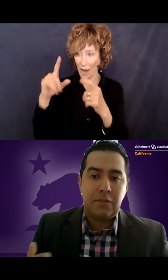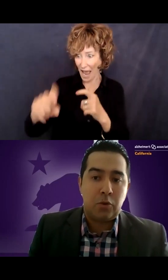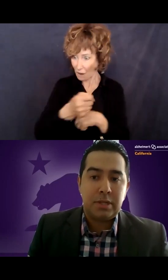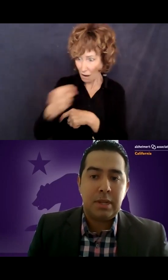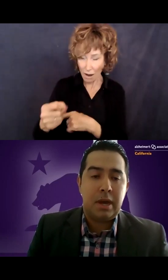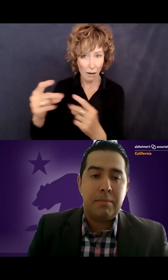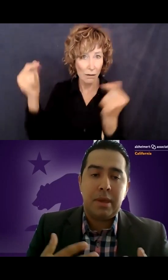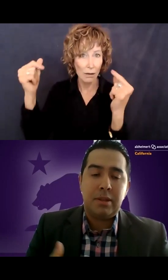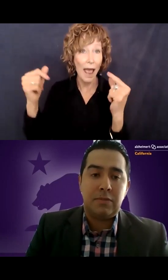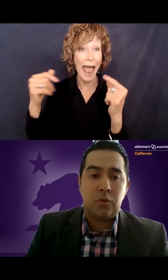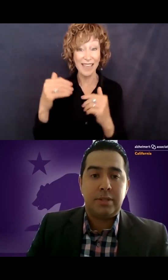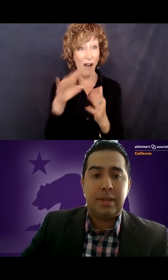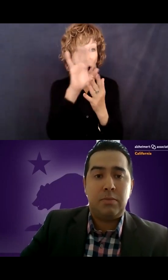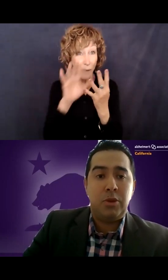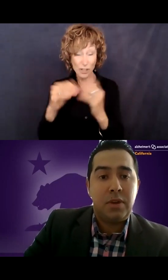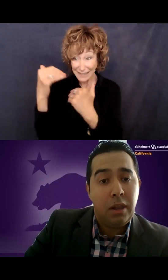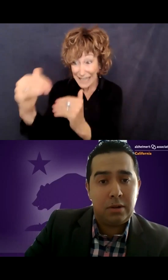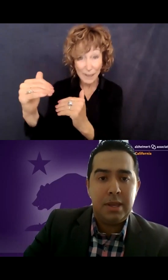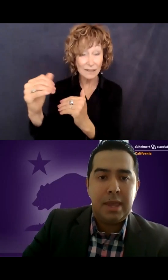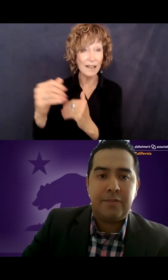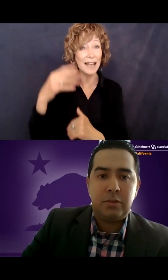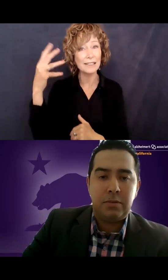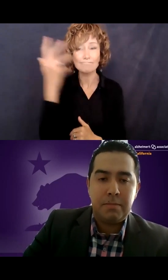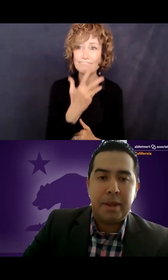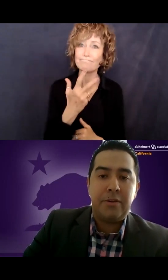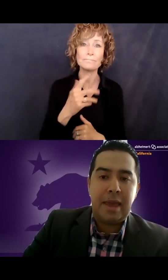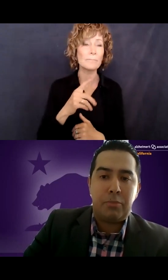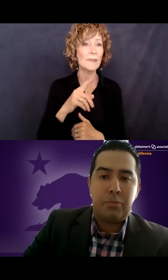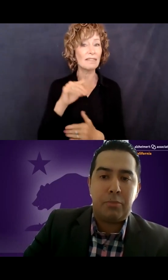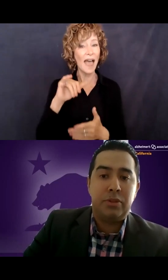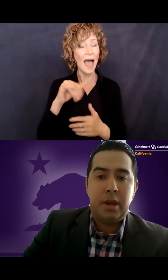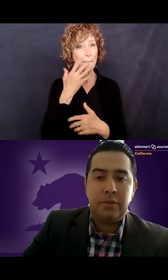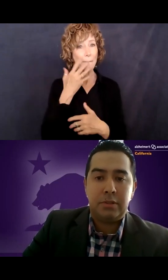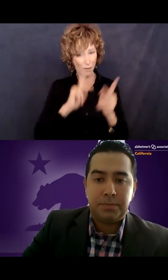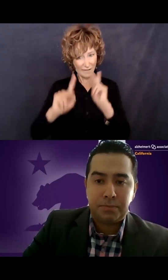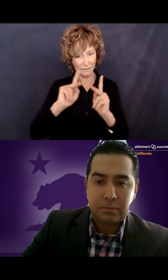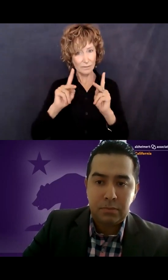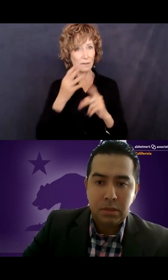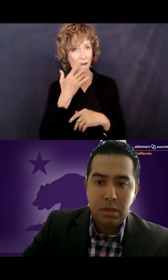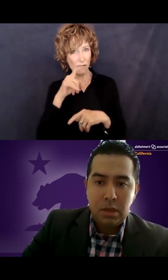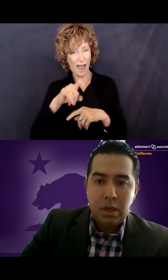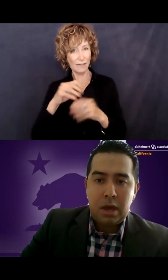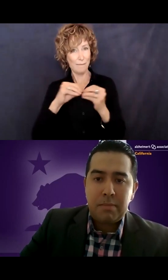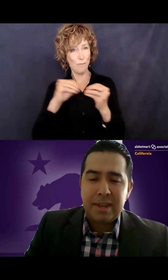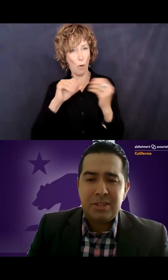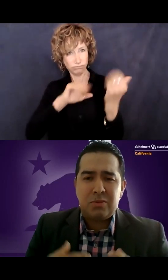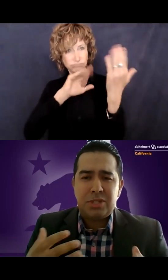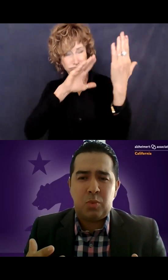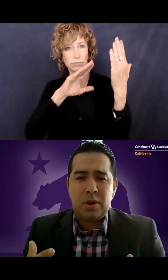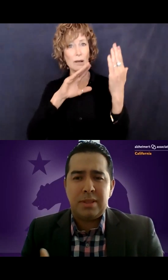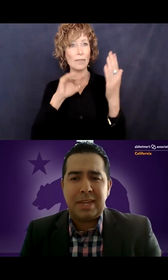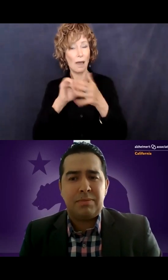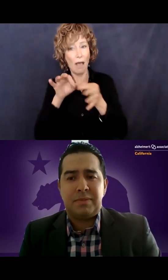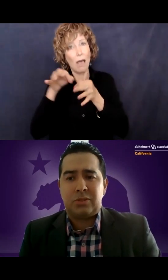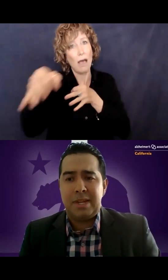that is unfortunate, and it's unfortunate that communities of color have to bear that burden more than others. And just